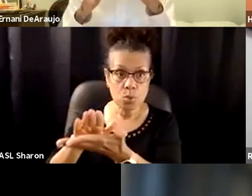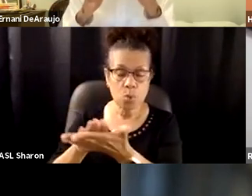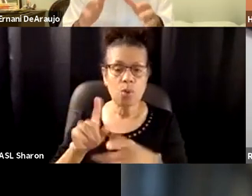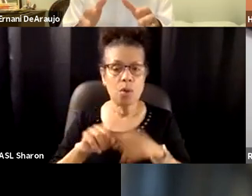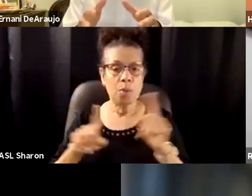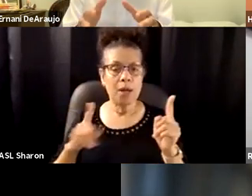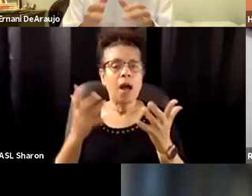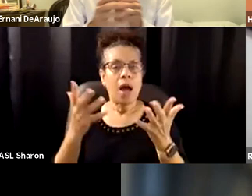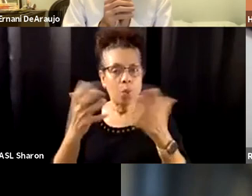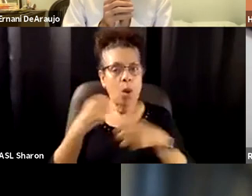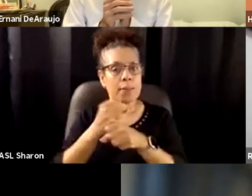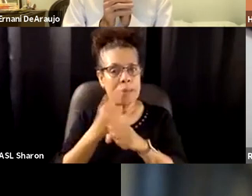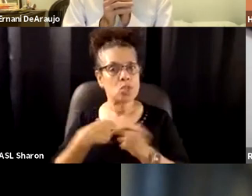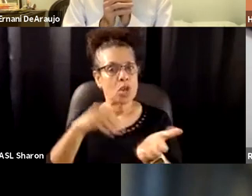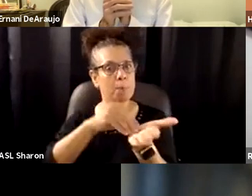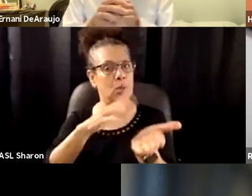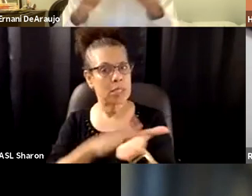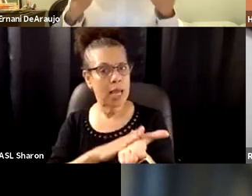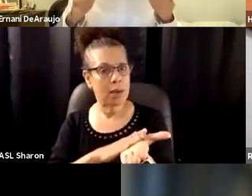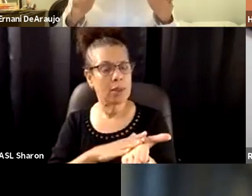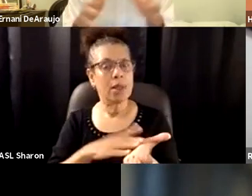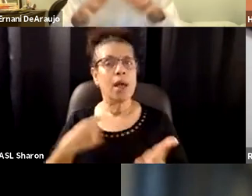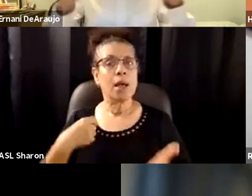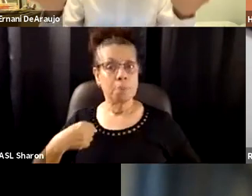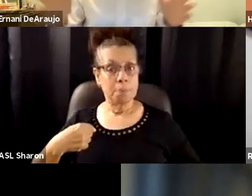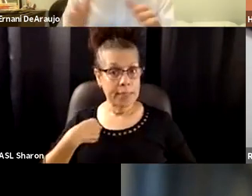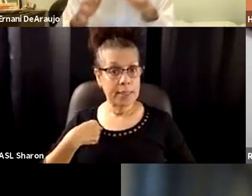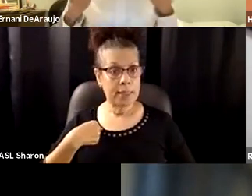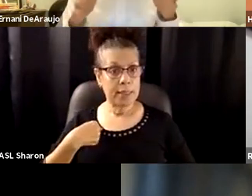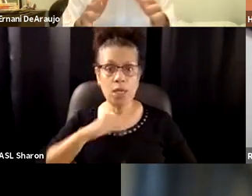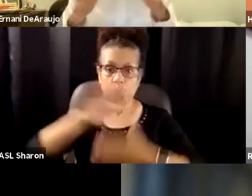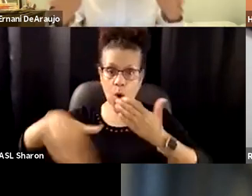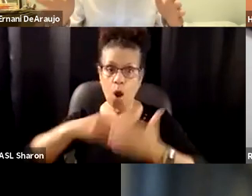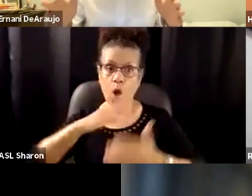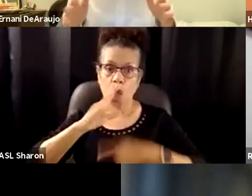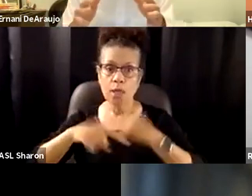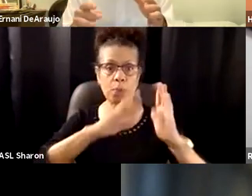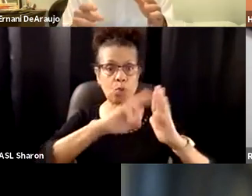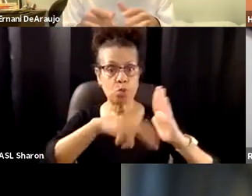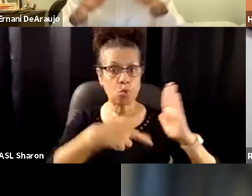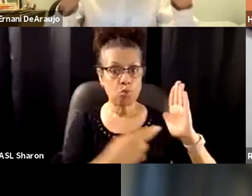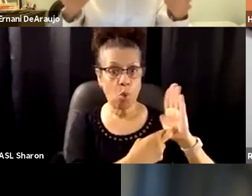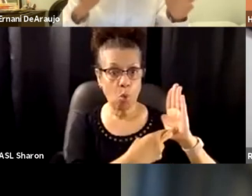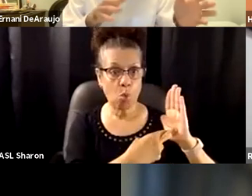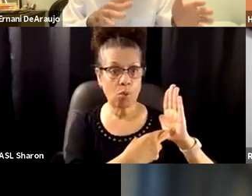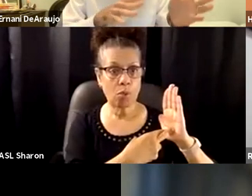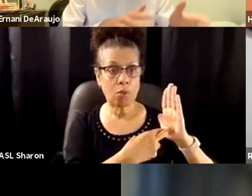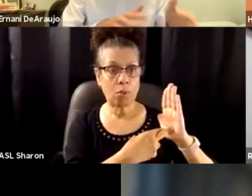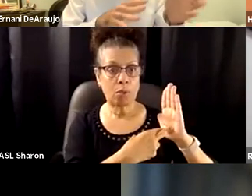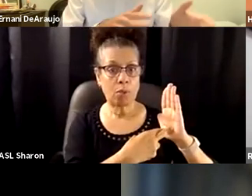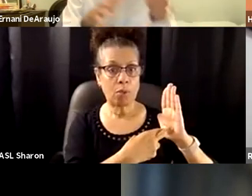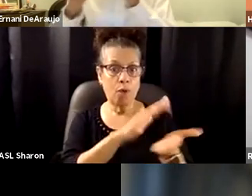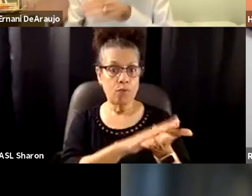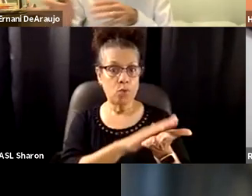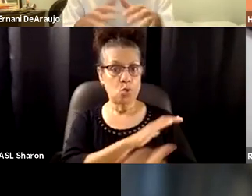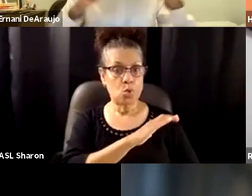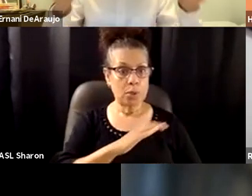want to make sure to get on the record that um as as as we're all talking about the role of uh of you know school committee